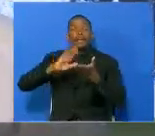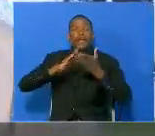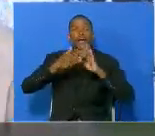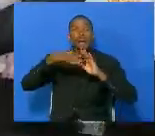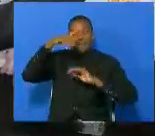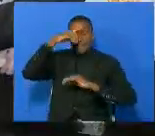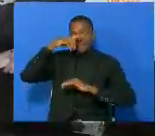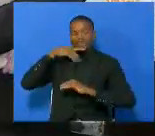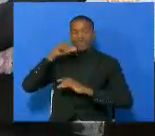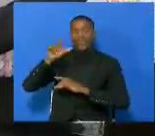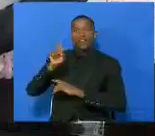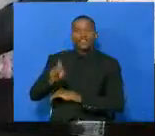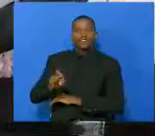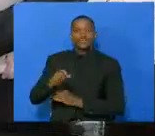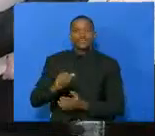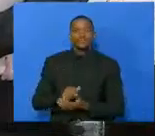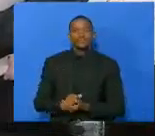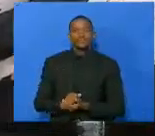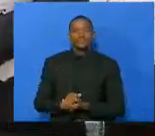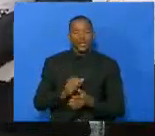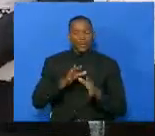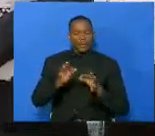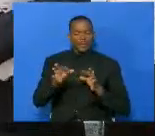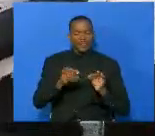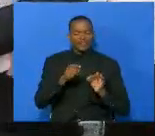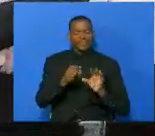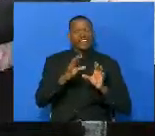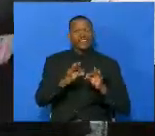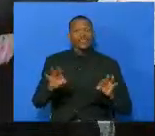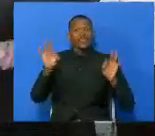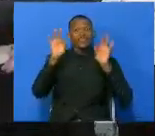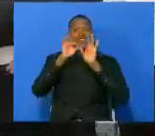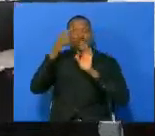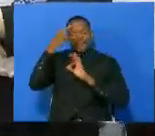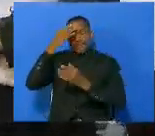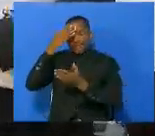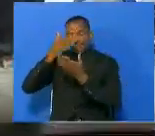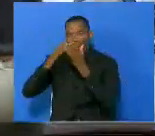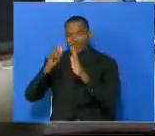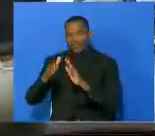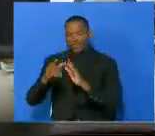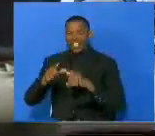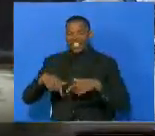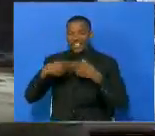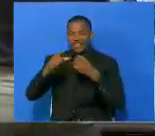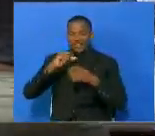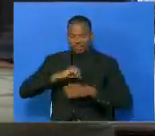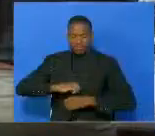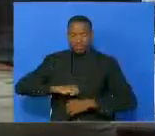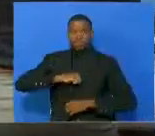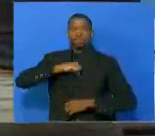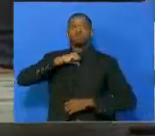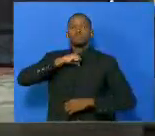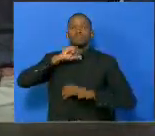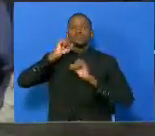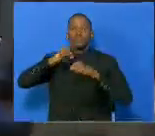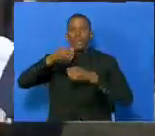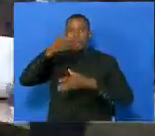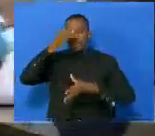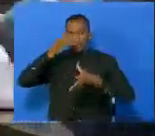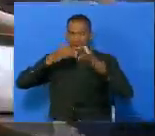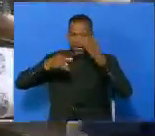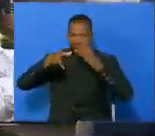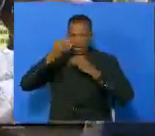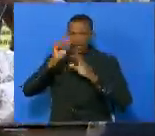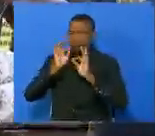children deserve. Dimpotse di ta sologela molemo ba ithuti ba e bile di ta ba facility gore ba kgone go ithuta sentle mo dikolong